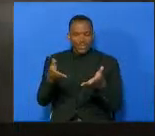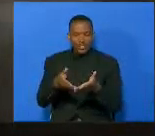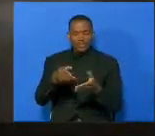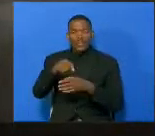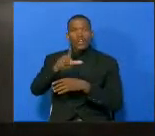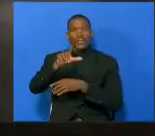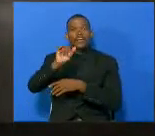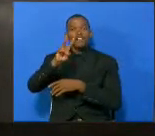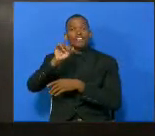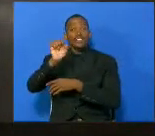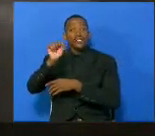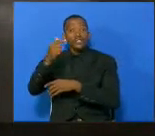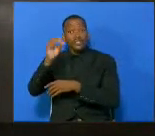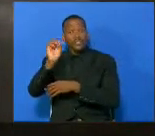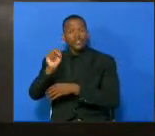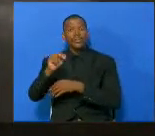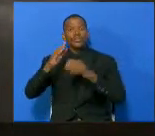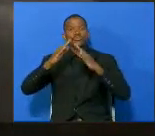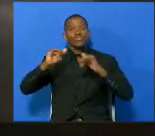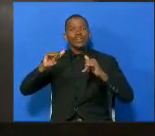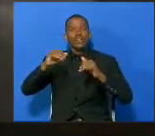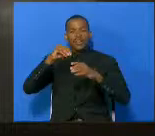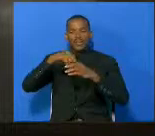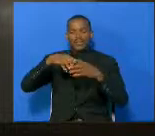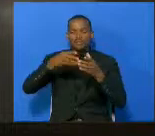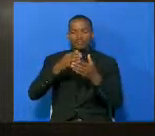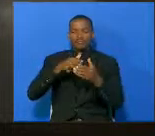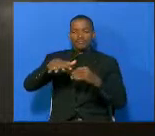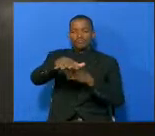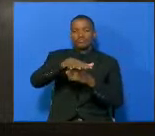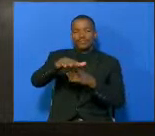today out of the Kasane visit.